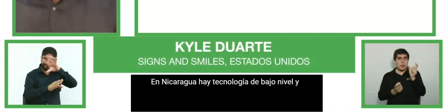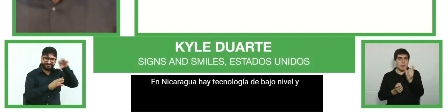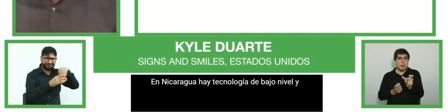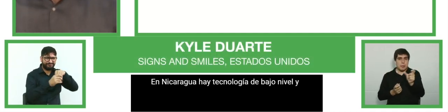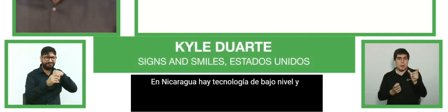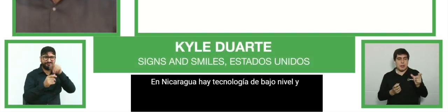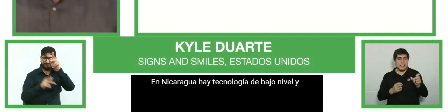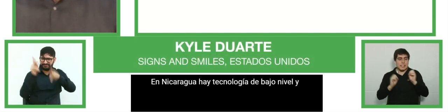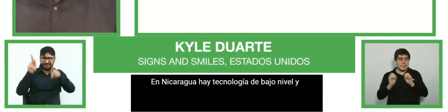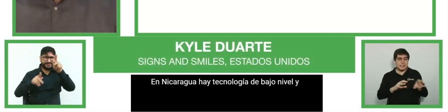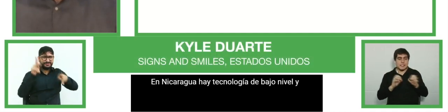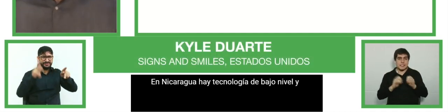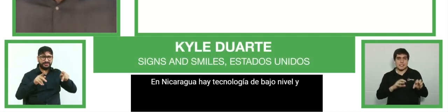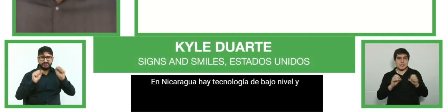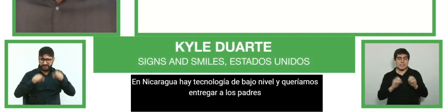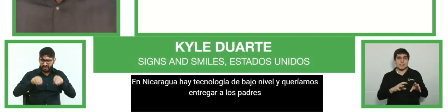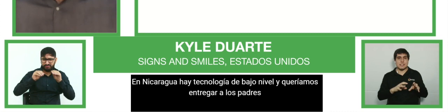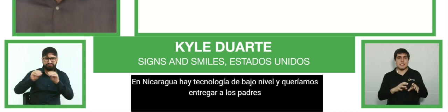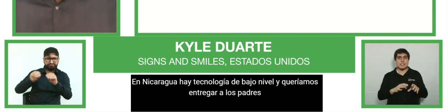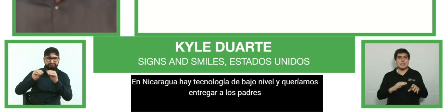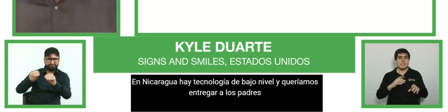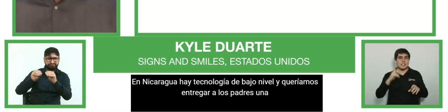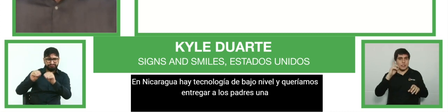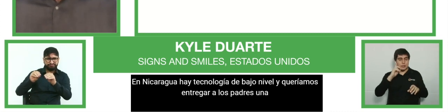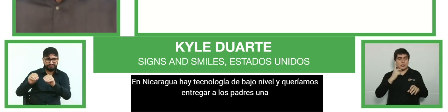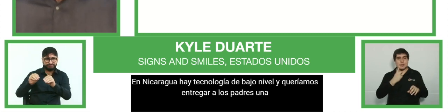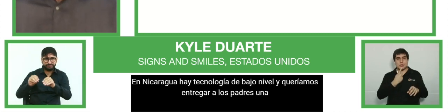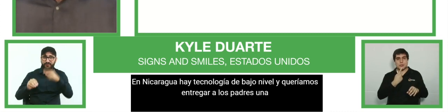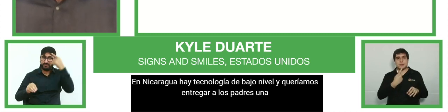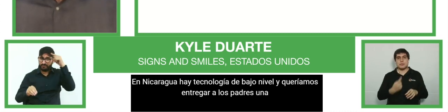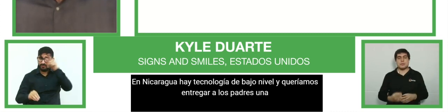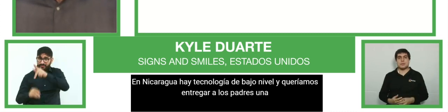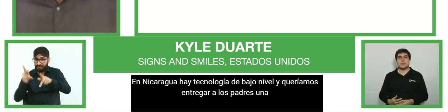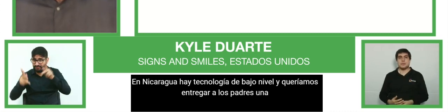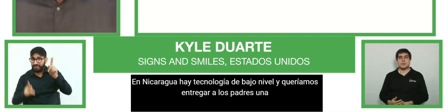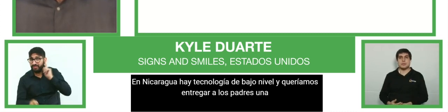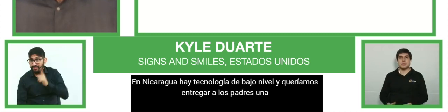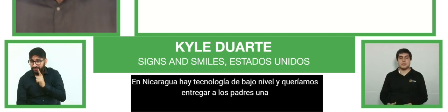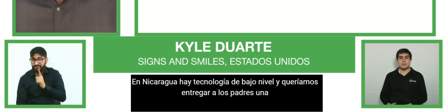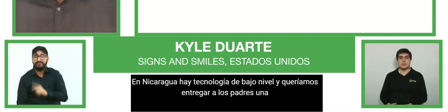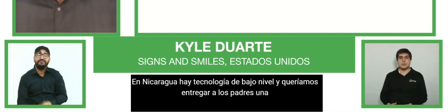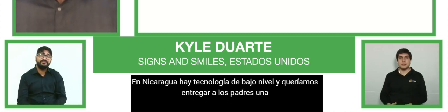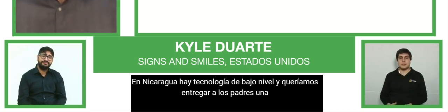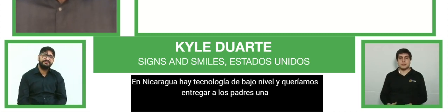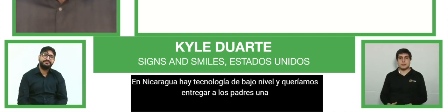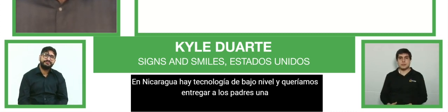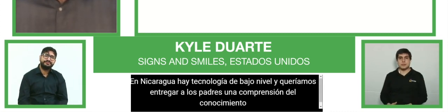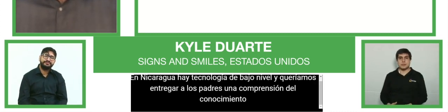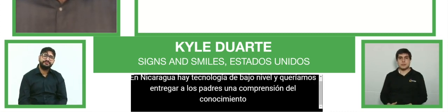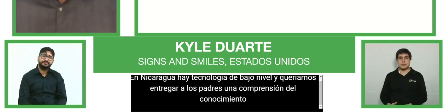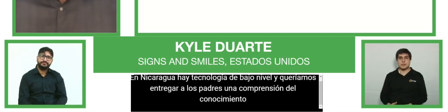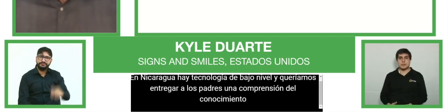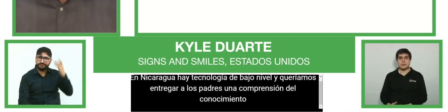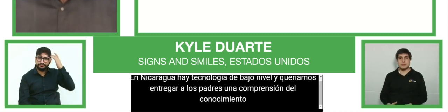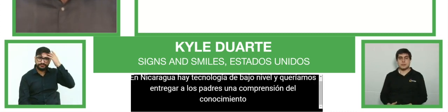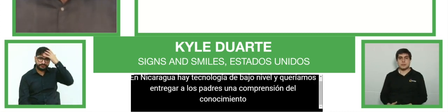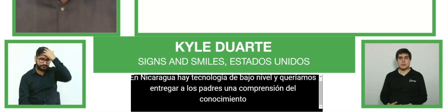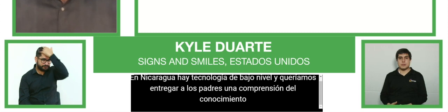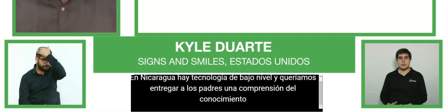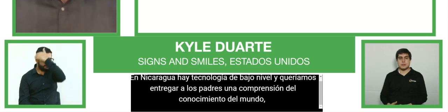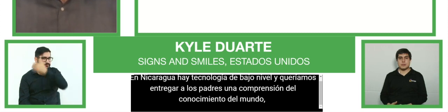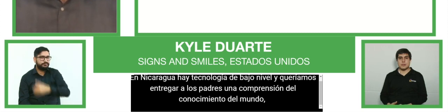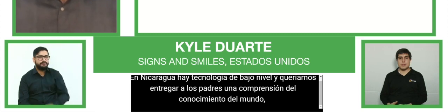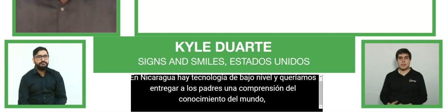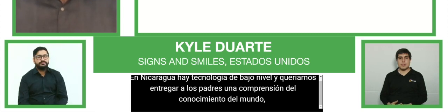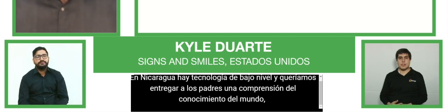we can draw on. And unfortunately, in many ways, some projects that are short-lived are